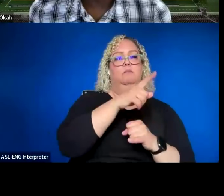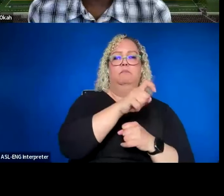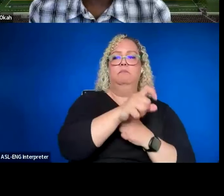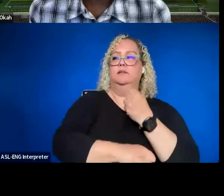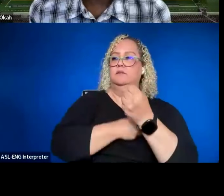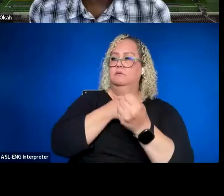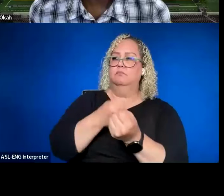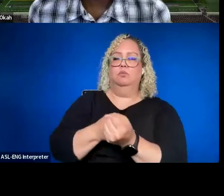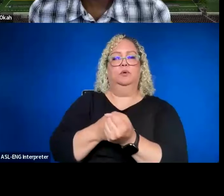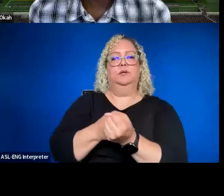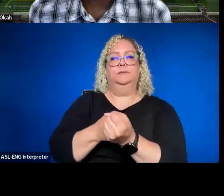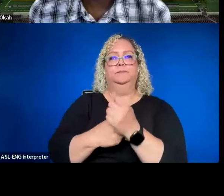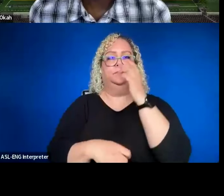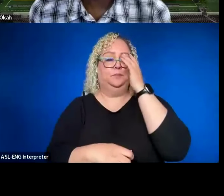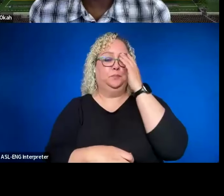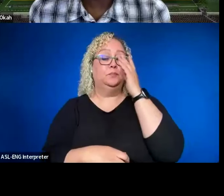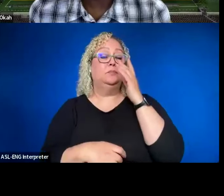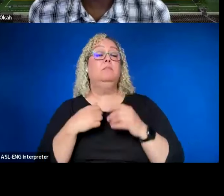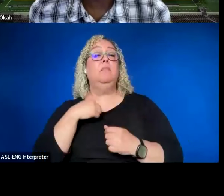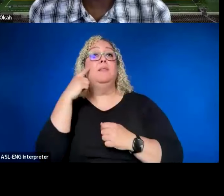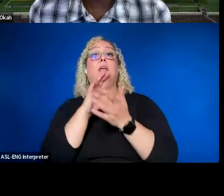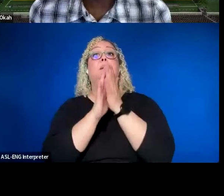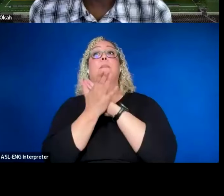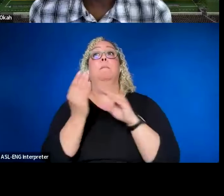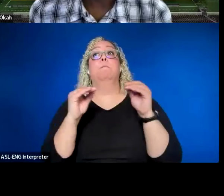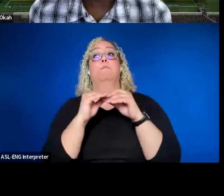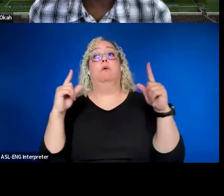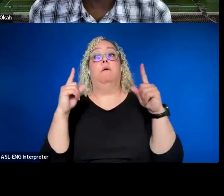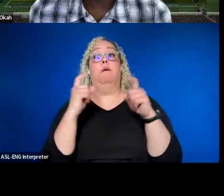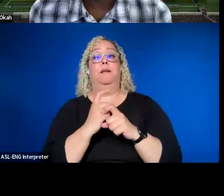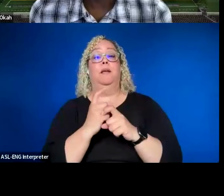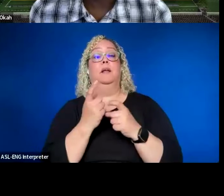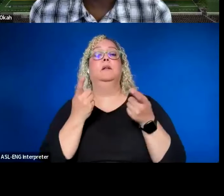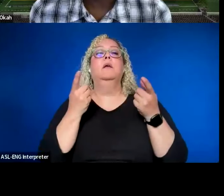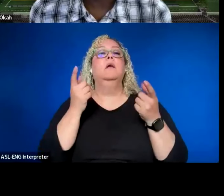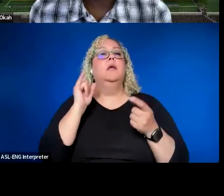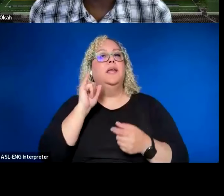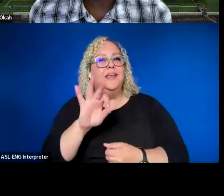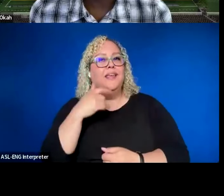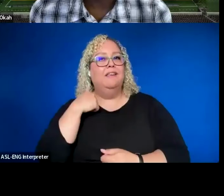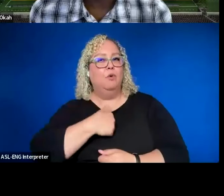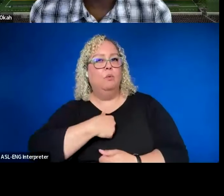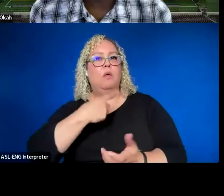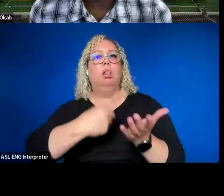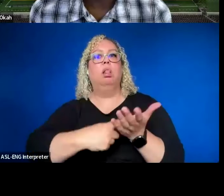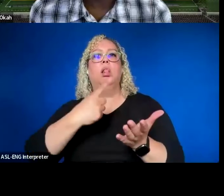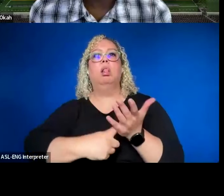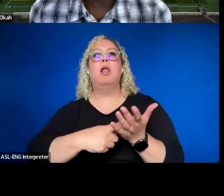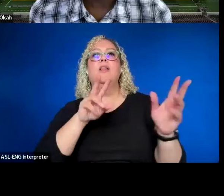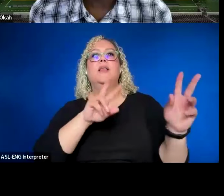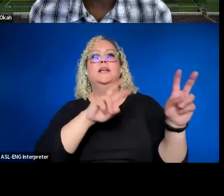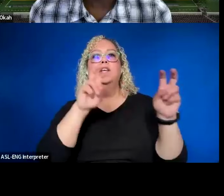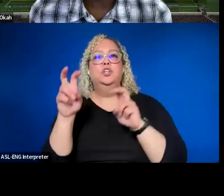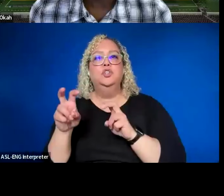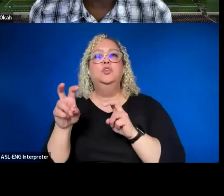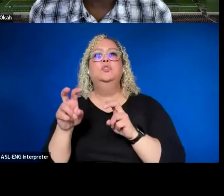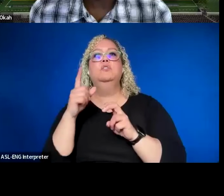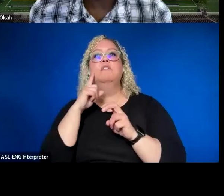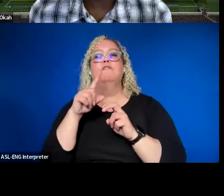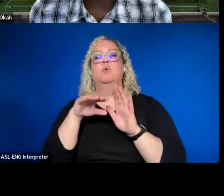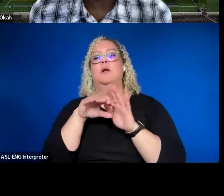I think it gets more complicated when we talk about the issues of access, because one of